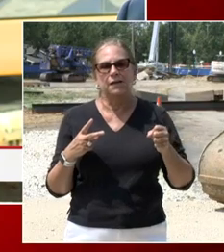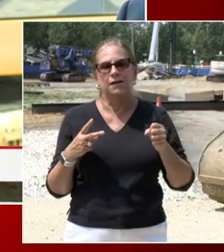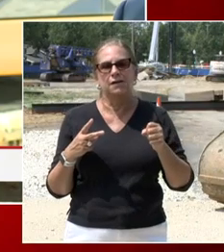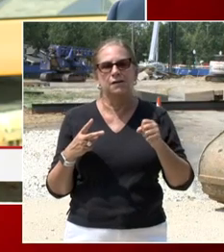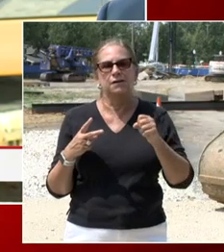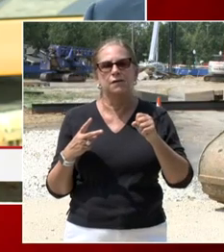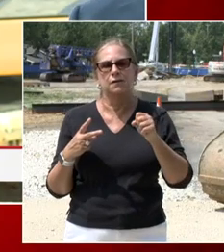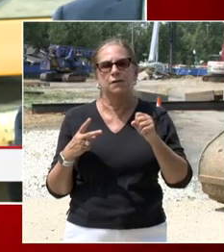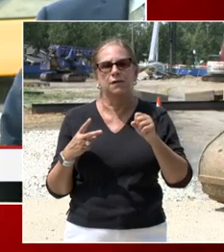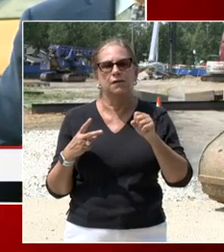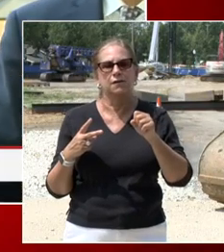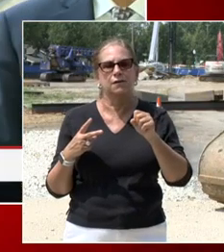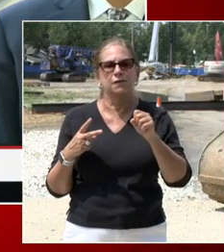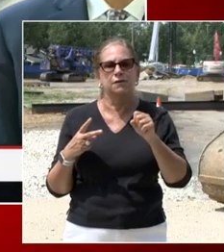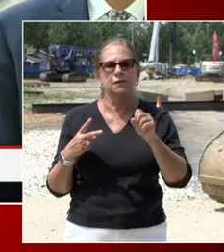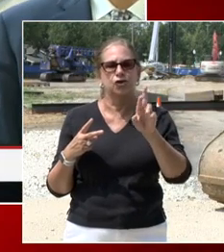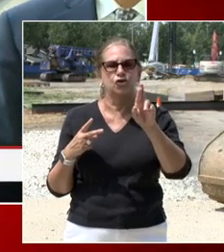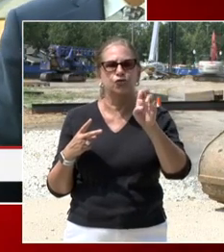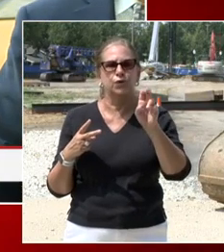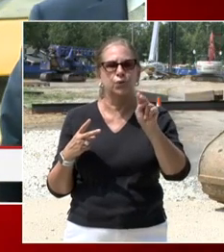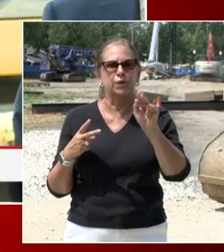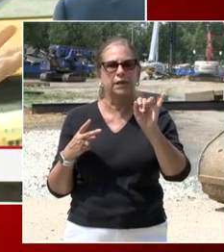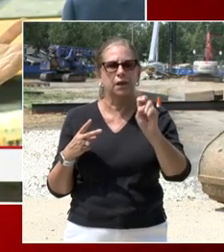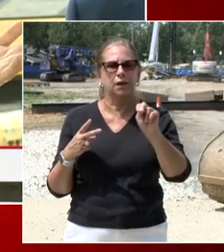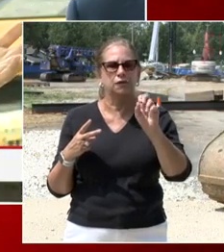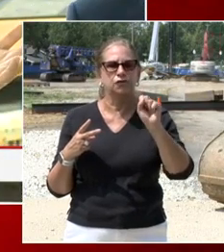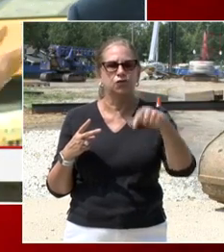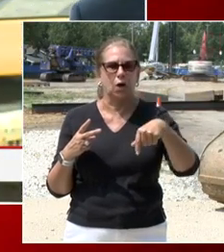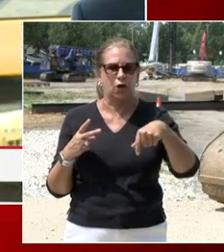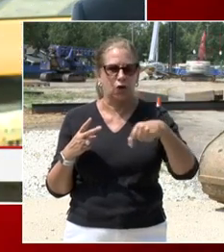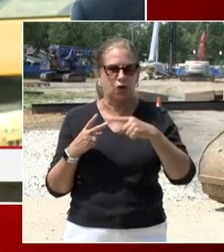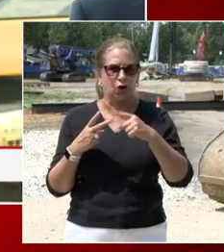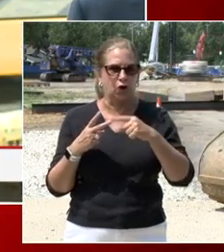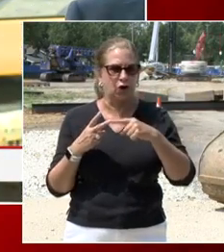agency, as you may know, is led by Dr. LaQuandra Nesbitt, who's joined us